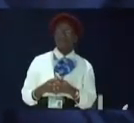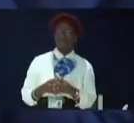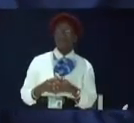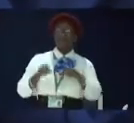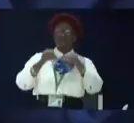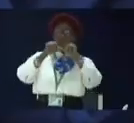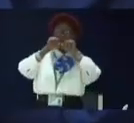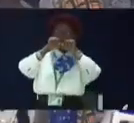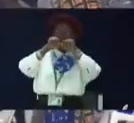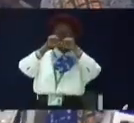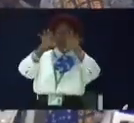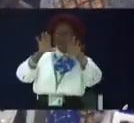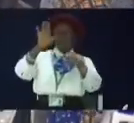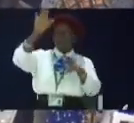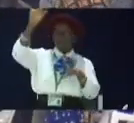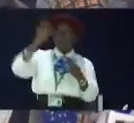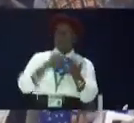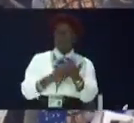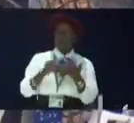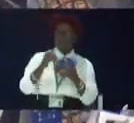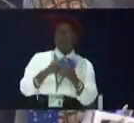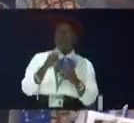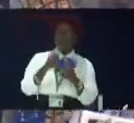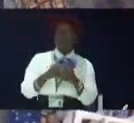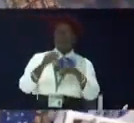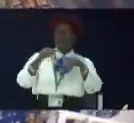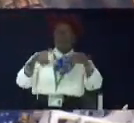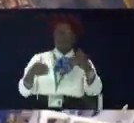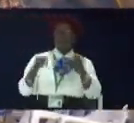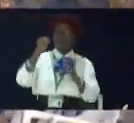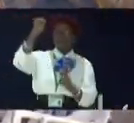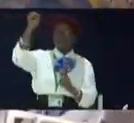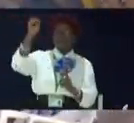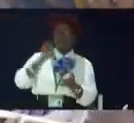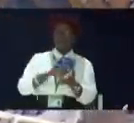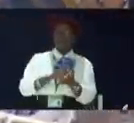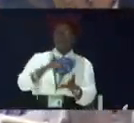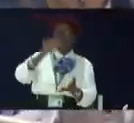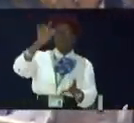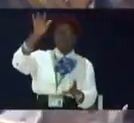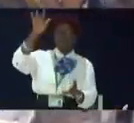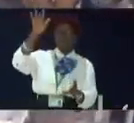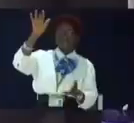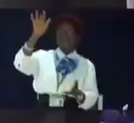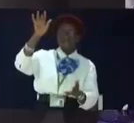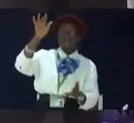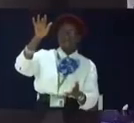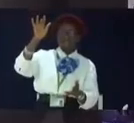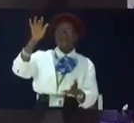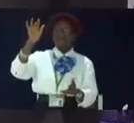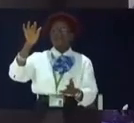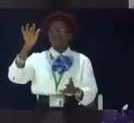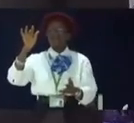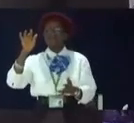Bless His holy name, give Him glory. And your rukore, Edbu kumbo rukore, mimo.